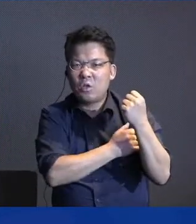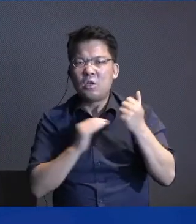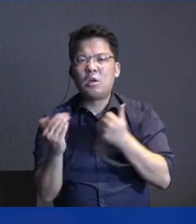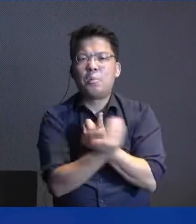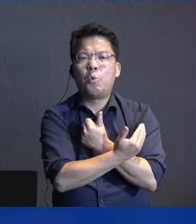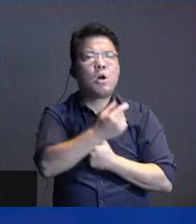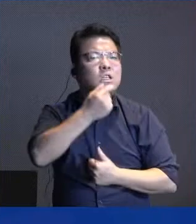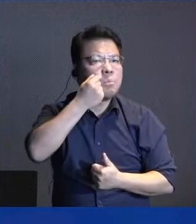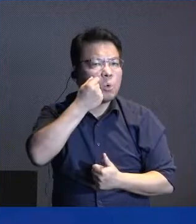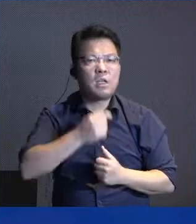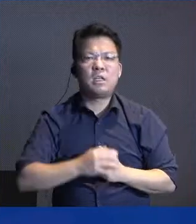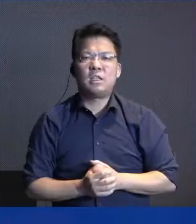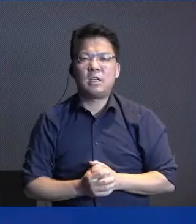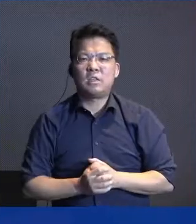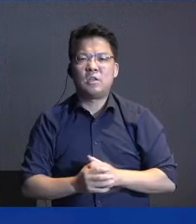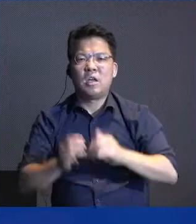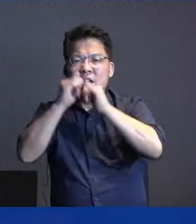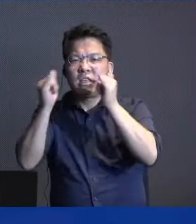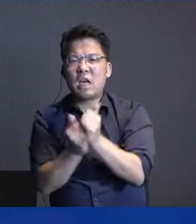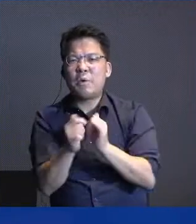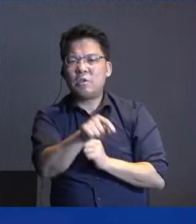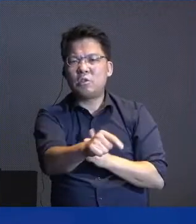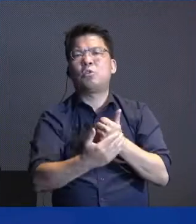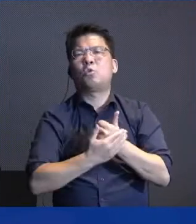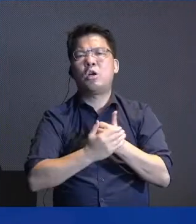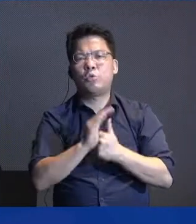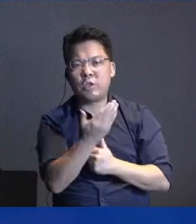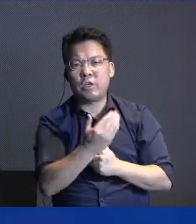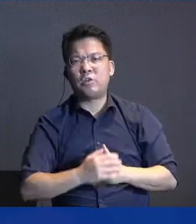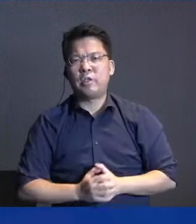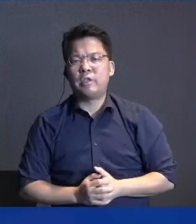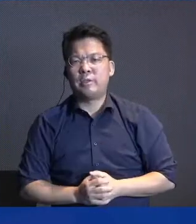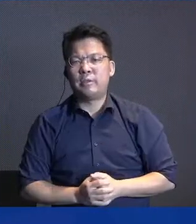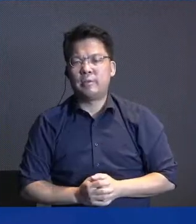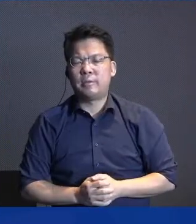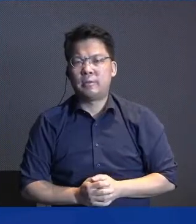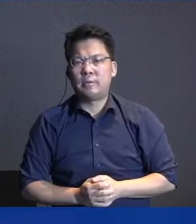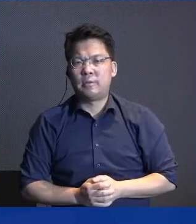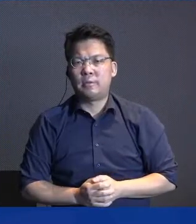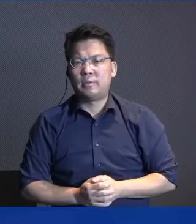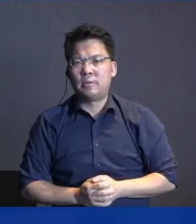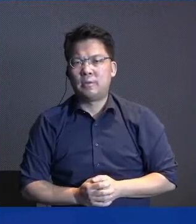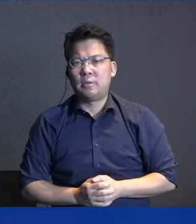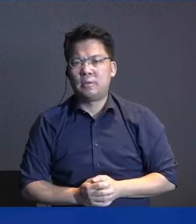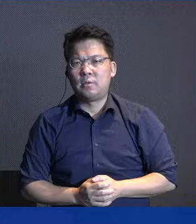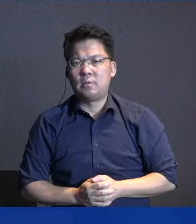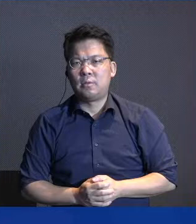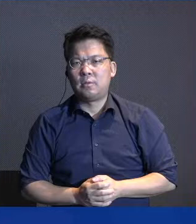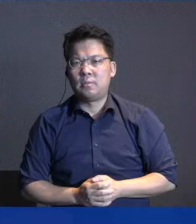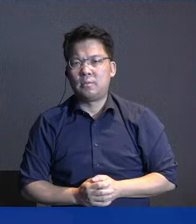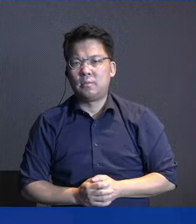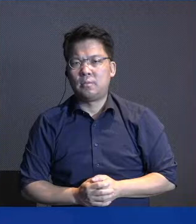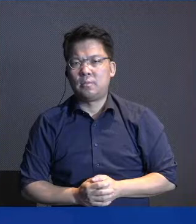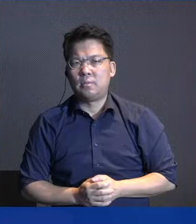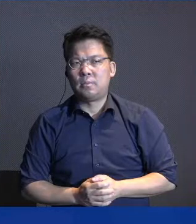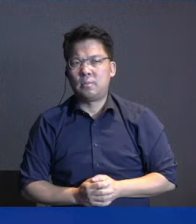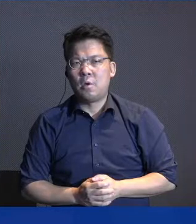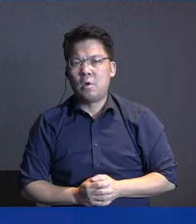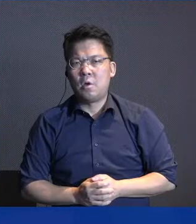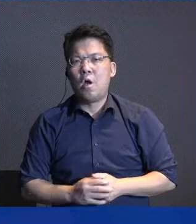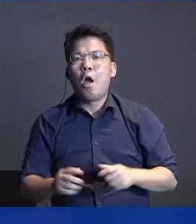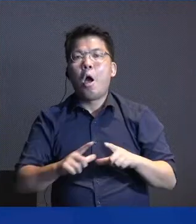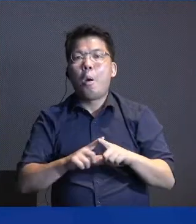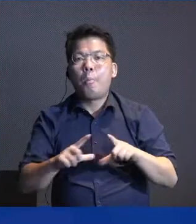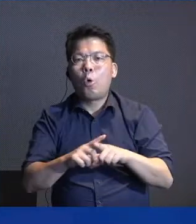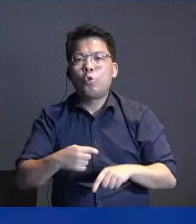missing because we often tend to think that with age, it is natural but to sacrifice some of these basic